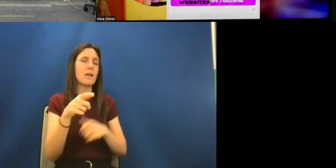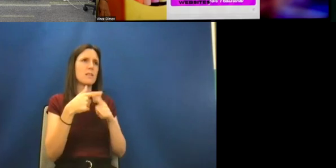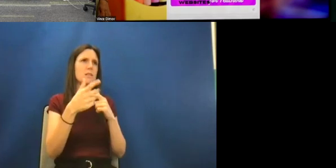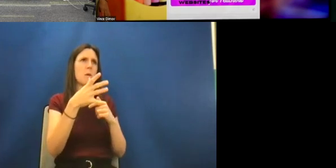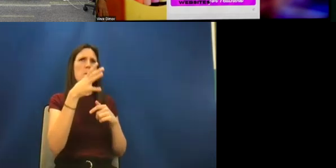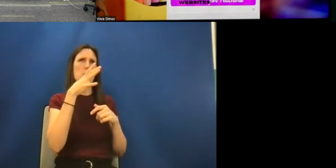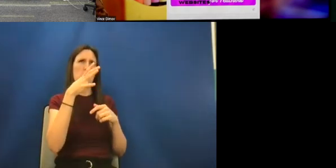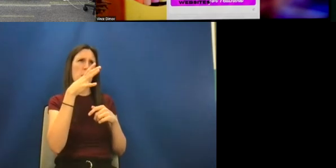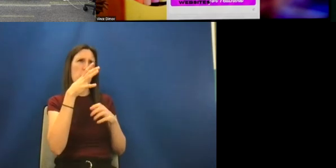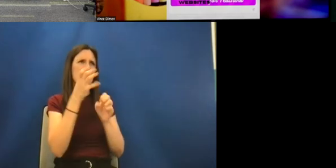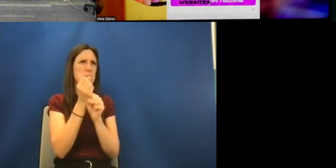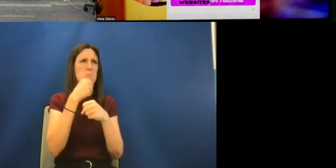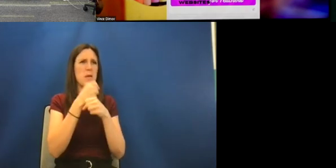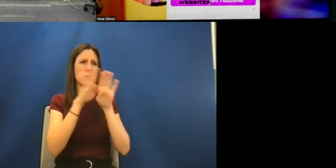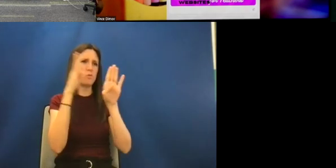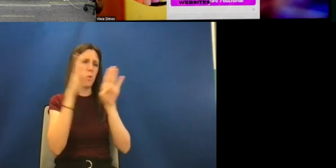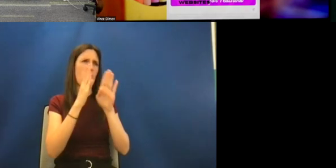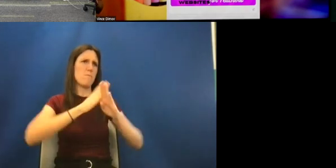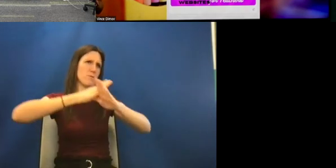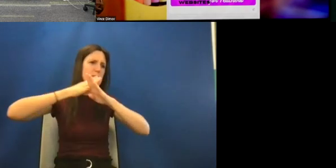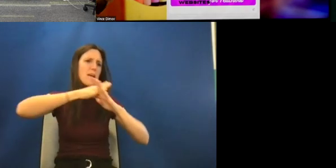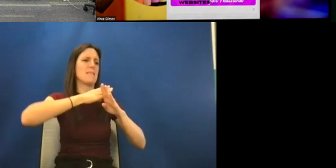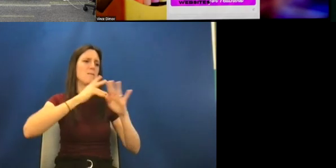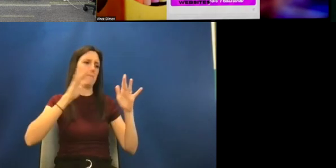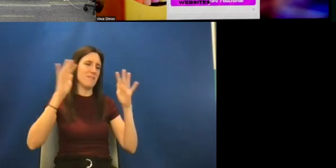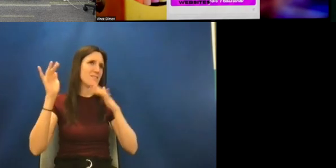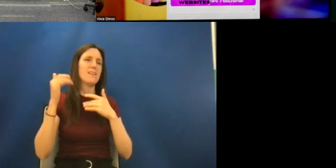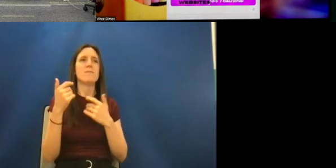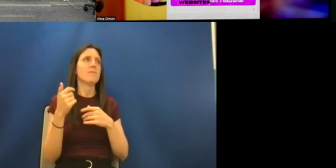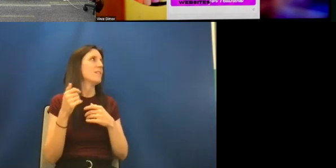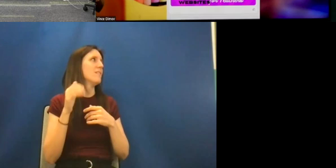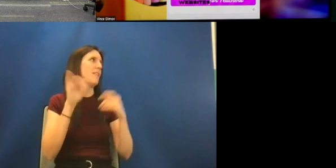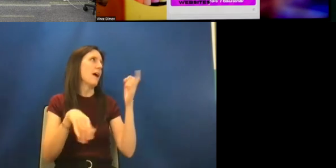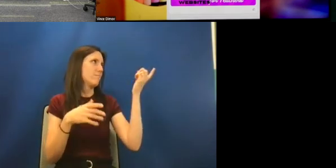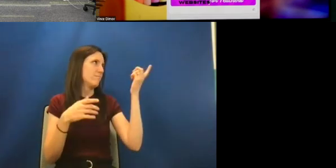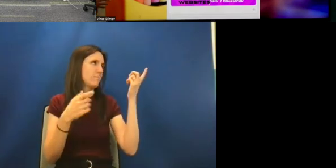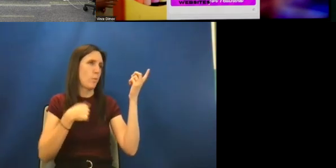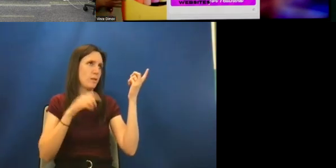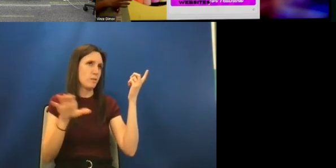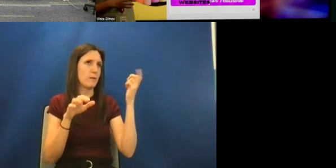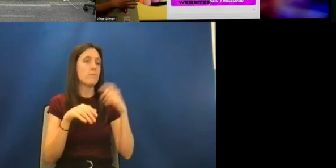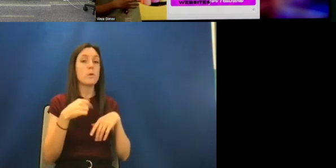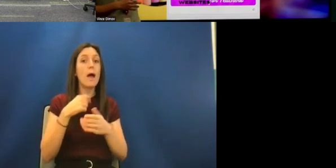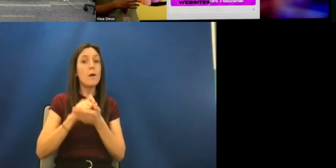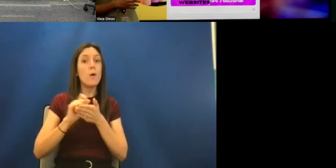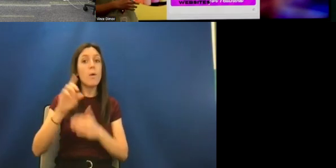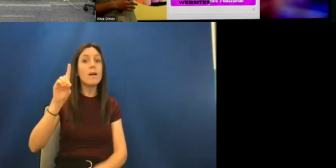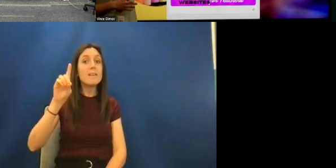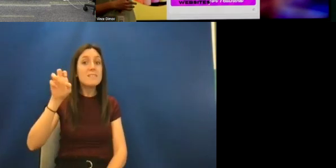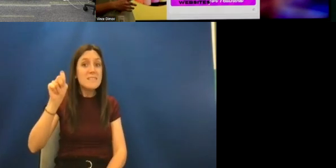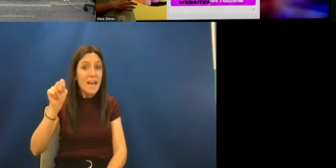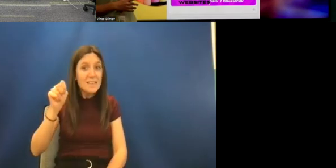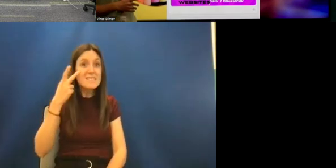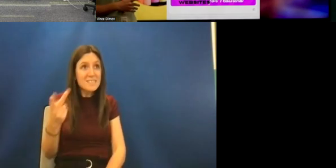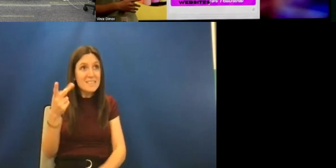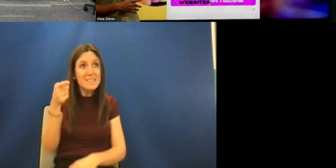make a door for them, and they'll protect them all. So that's what was going on. But so I was able to write here too. Den. This is a den, and